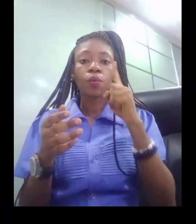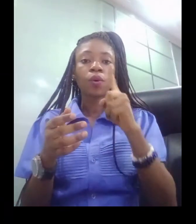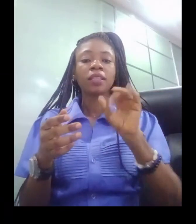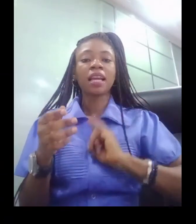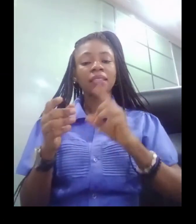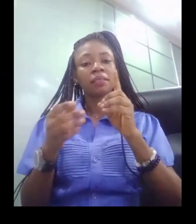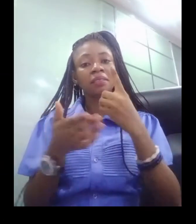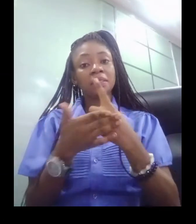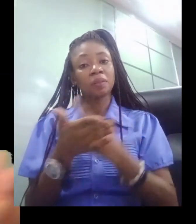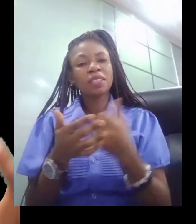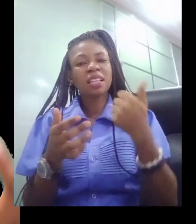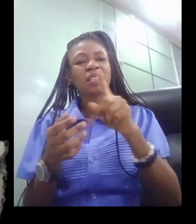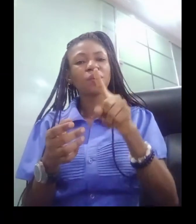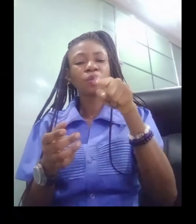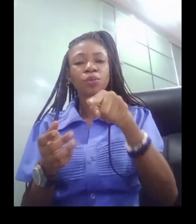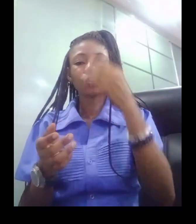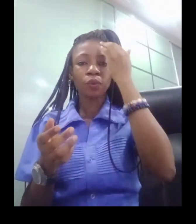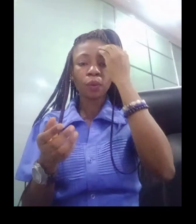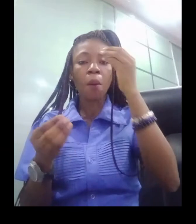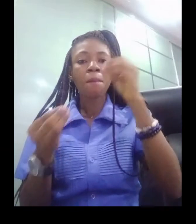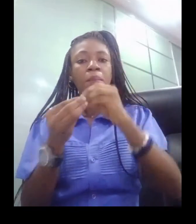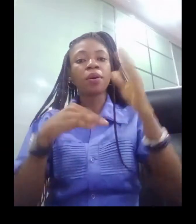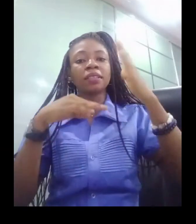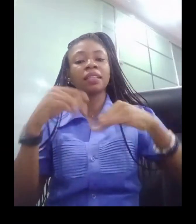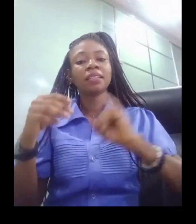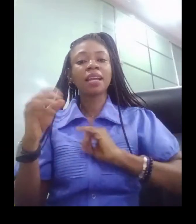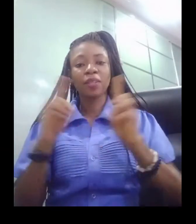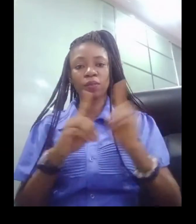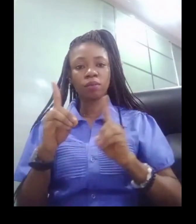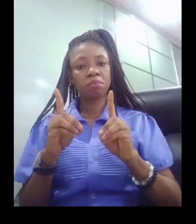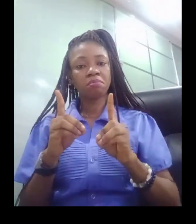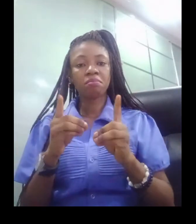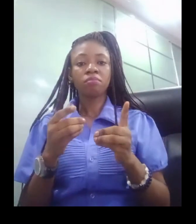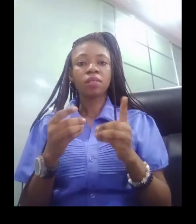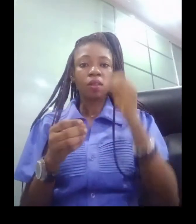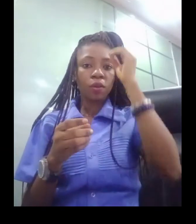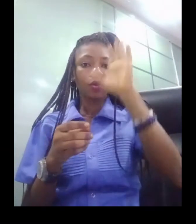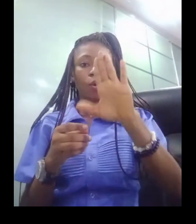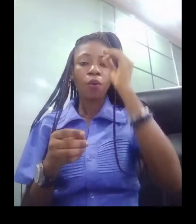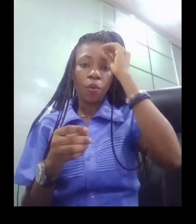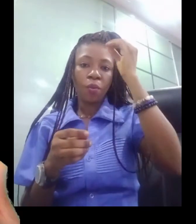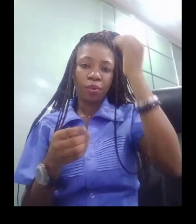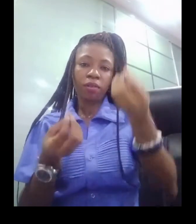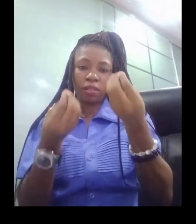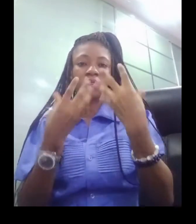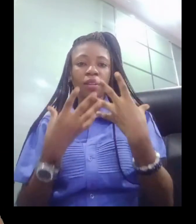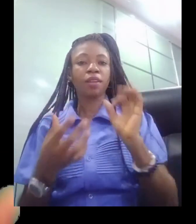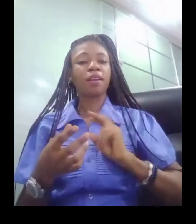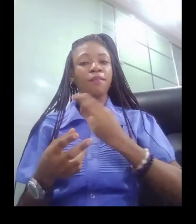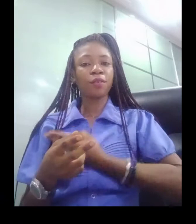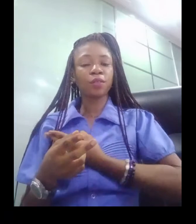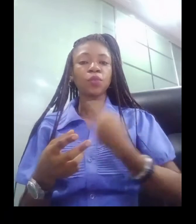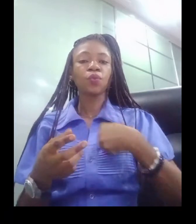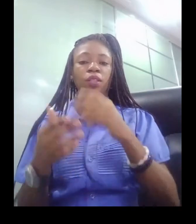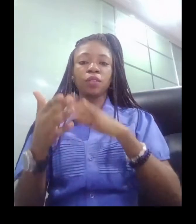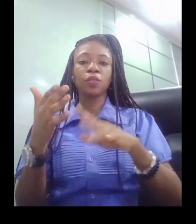than I do, please just, give us an opinion, okay? We are studying an understudied